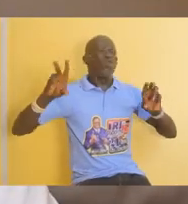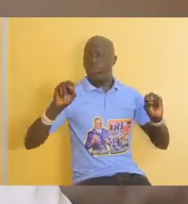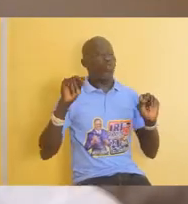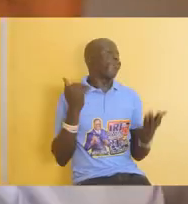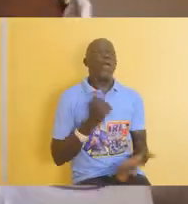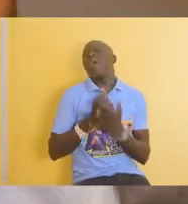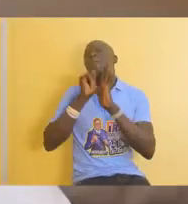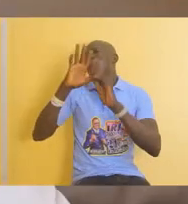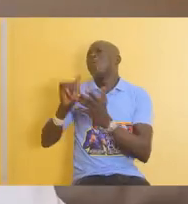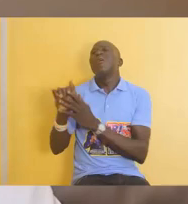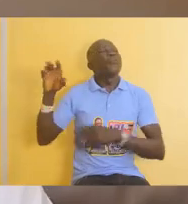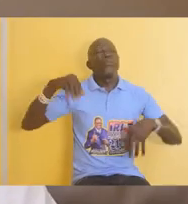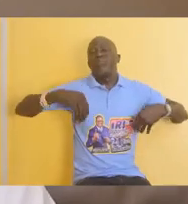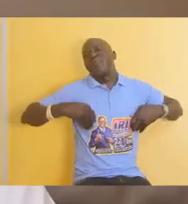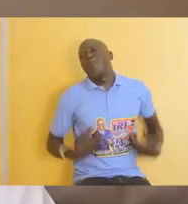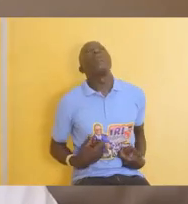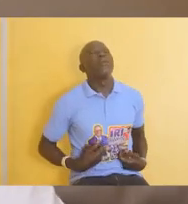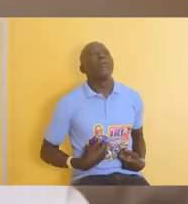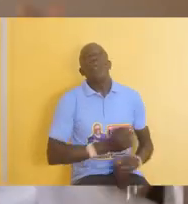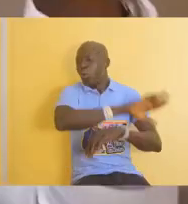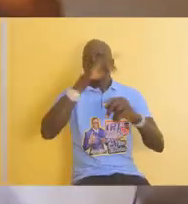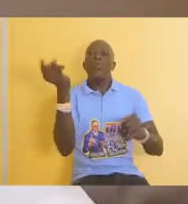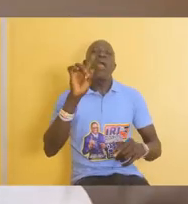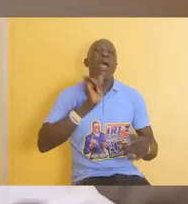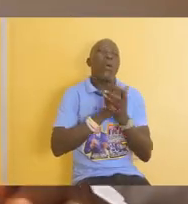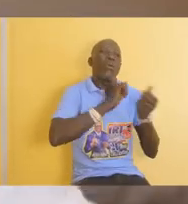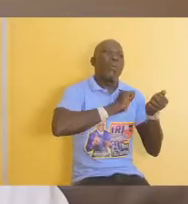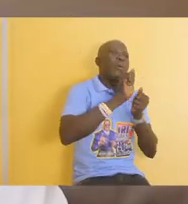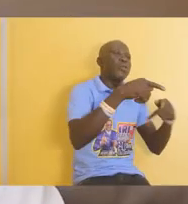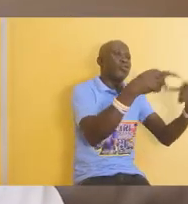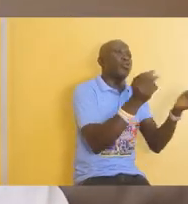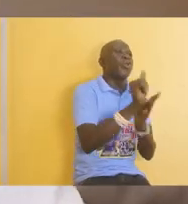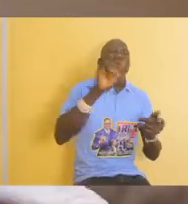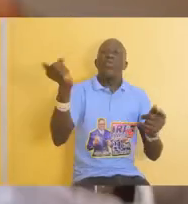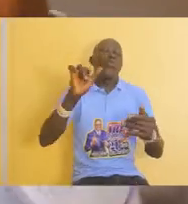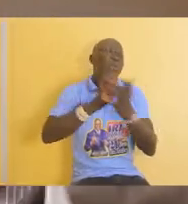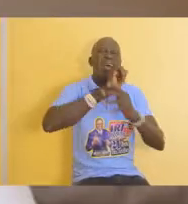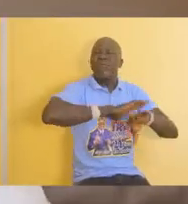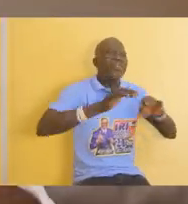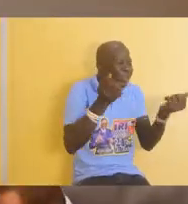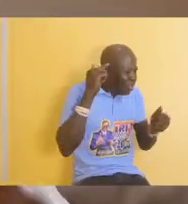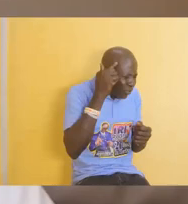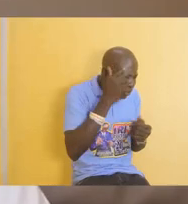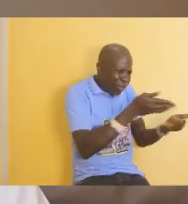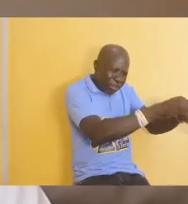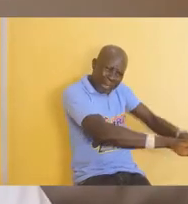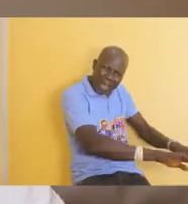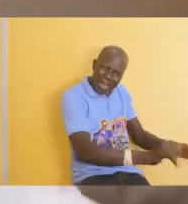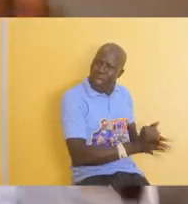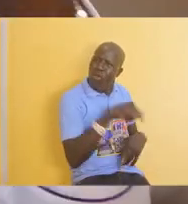help. Point of unfeathered. Point of confusion. Point of with the